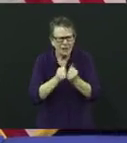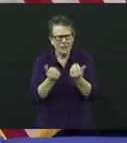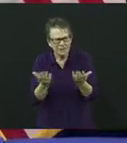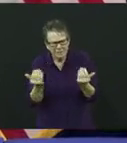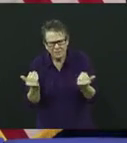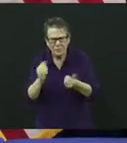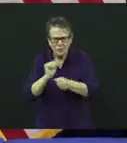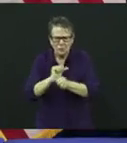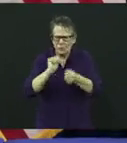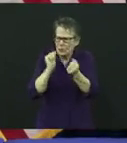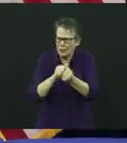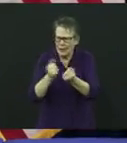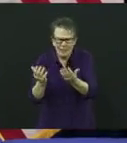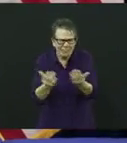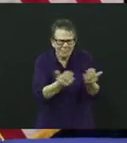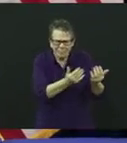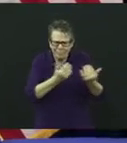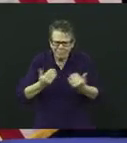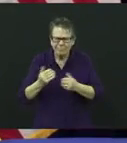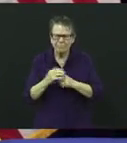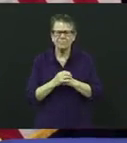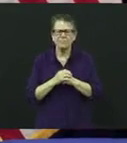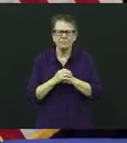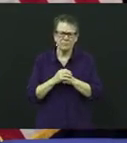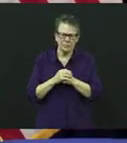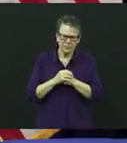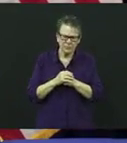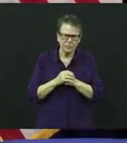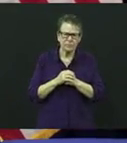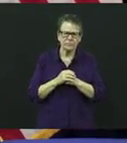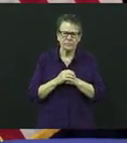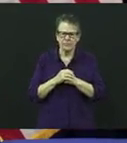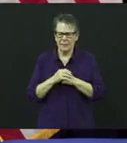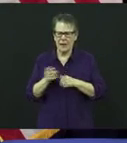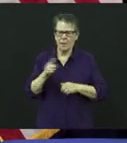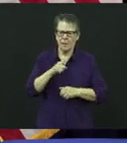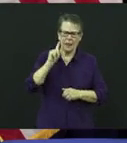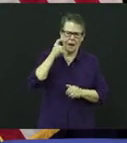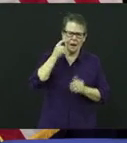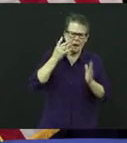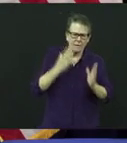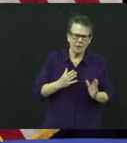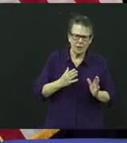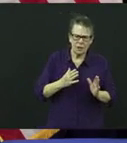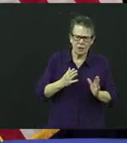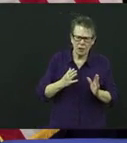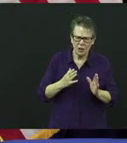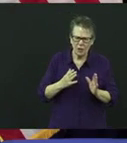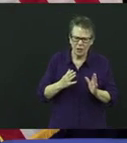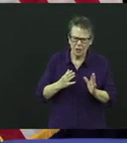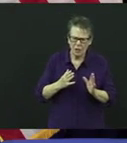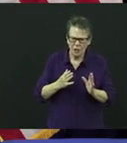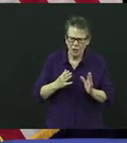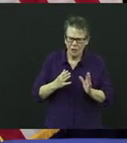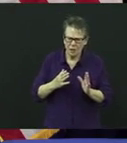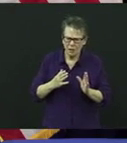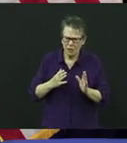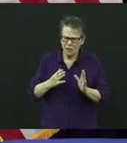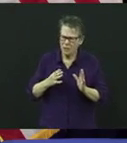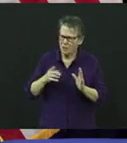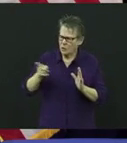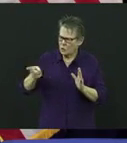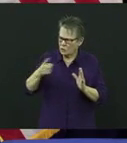in 19 long-term care facilities in the state. Just for the folks watching, I believe the denominator in